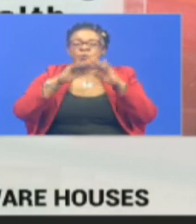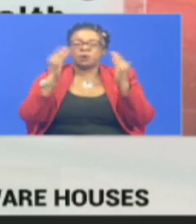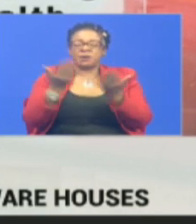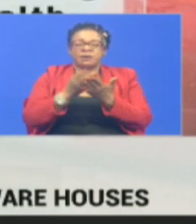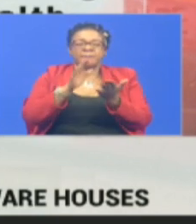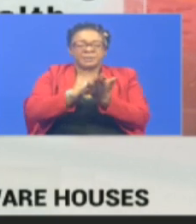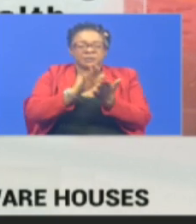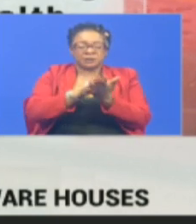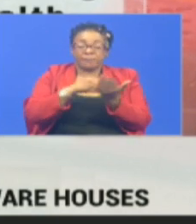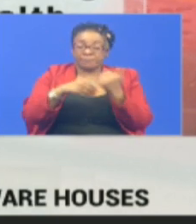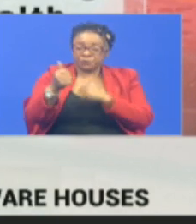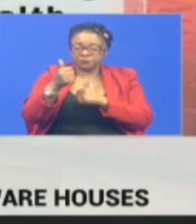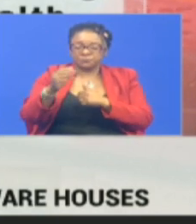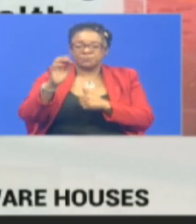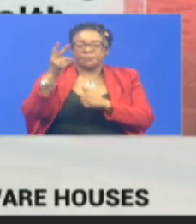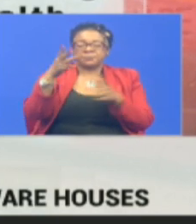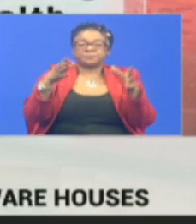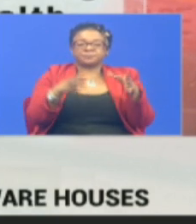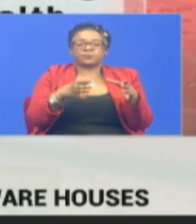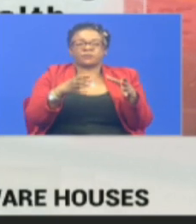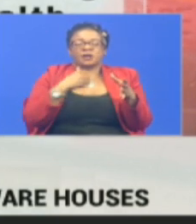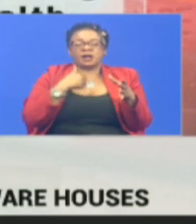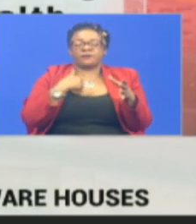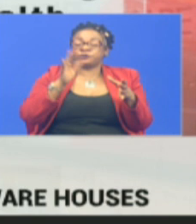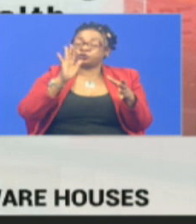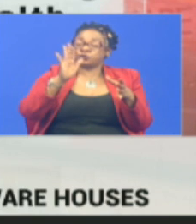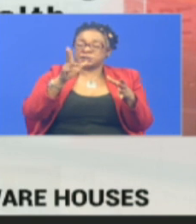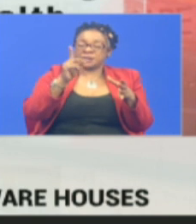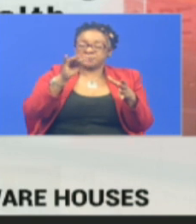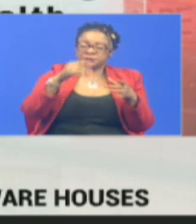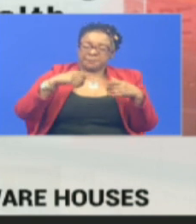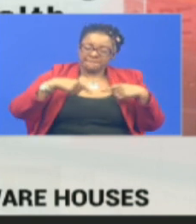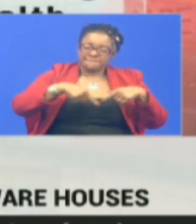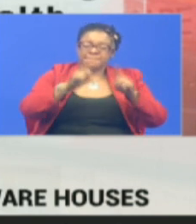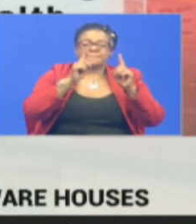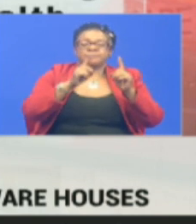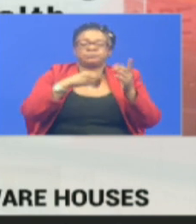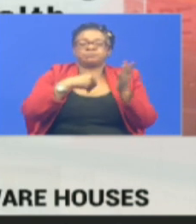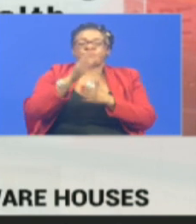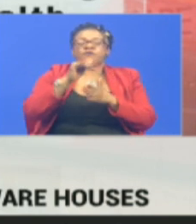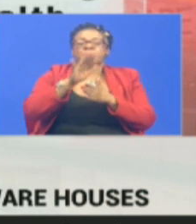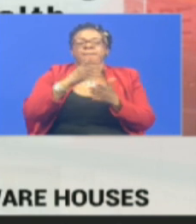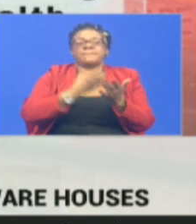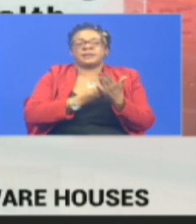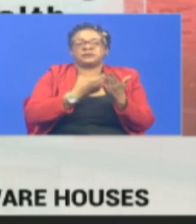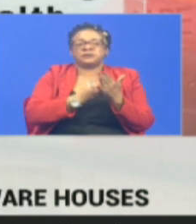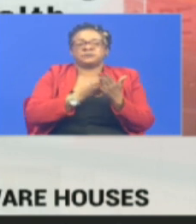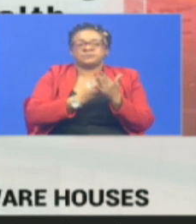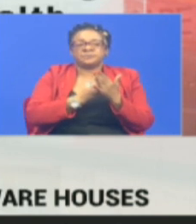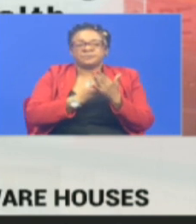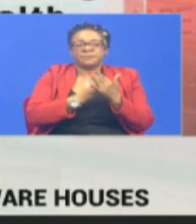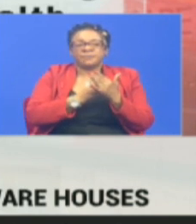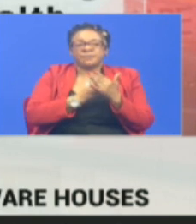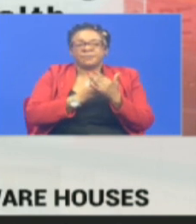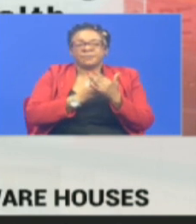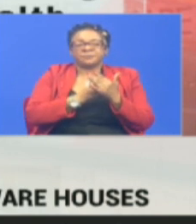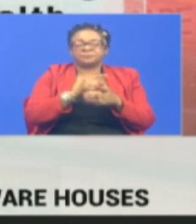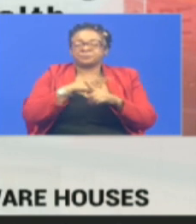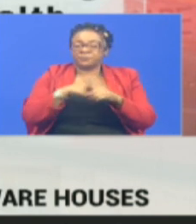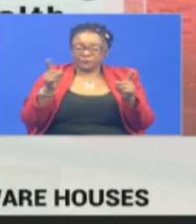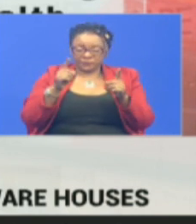buying. And the second batch contains those that KEMSA procured from their own resources, by their own wisdom, despite not